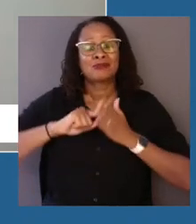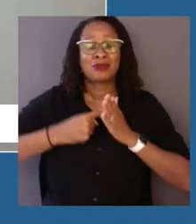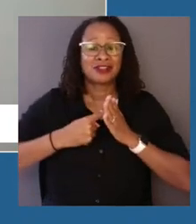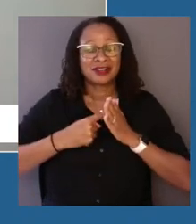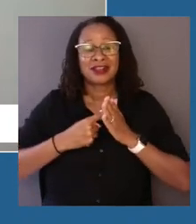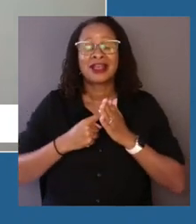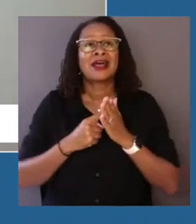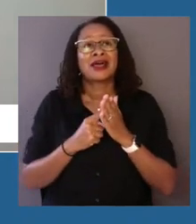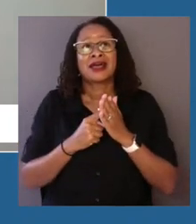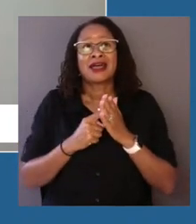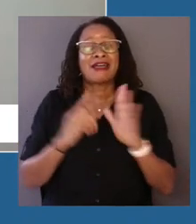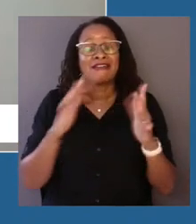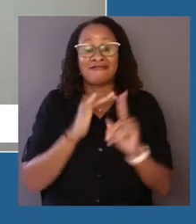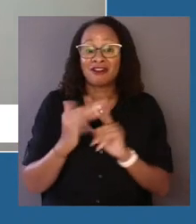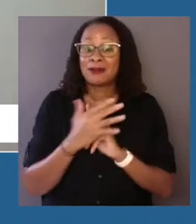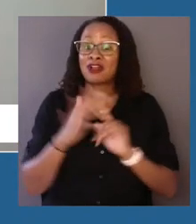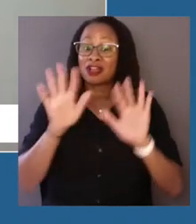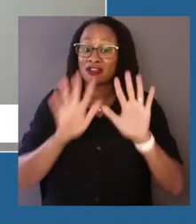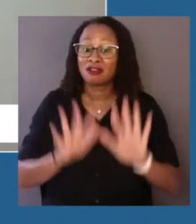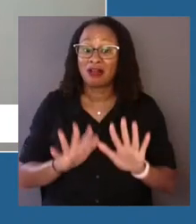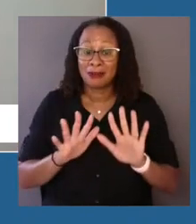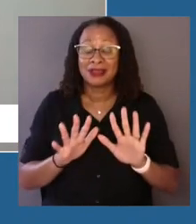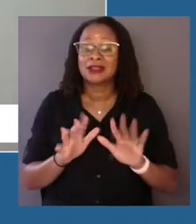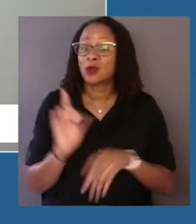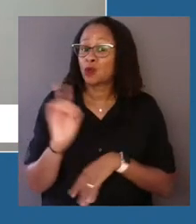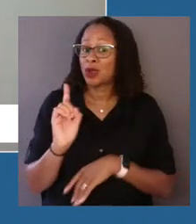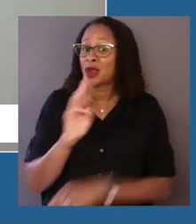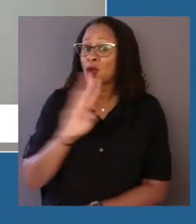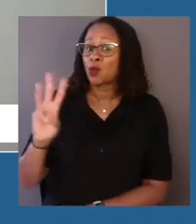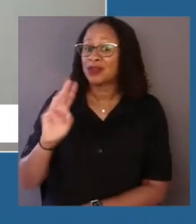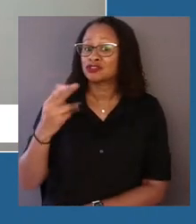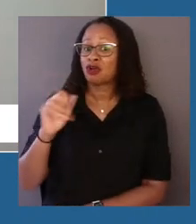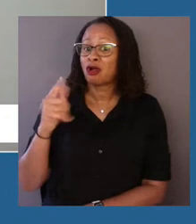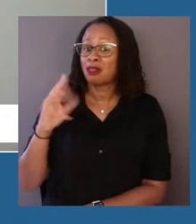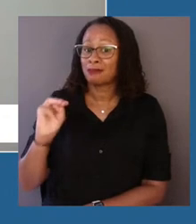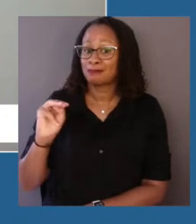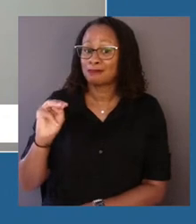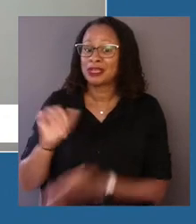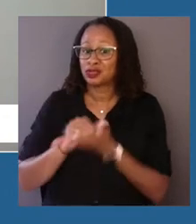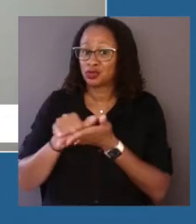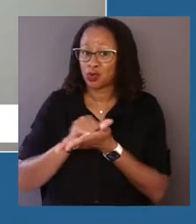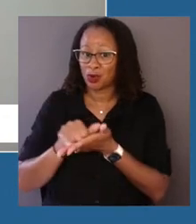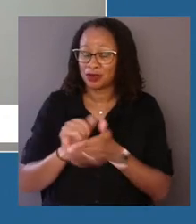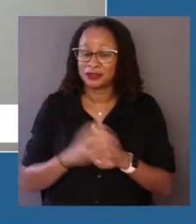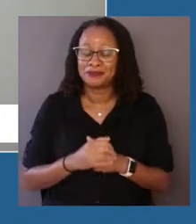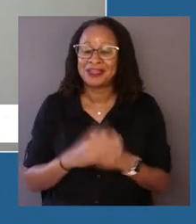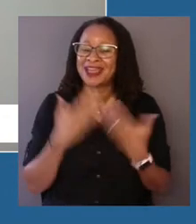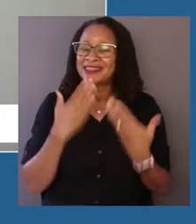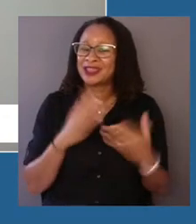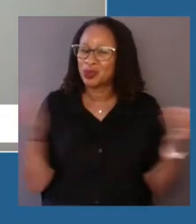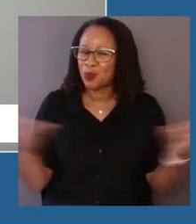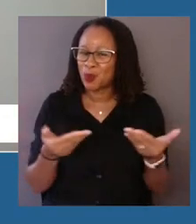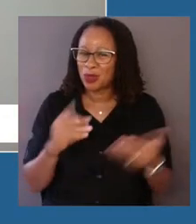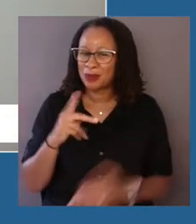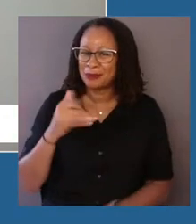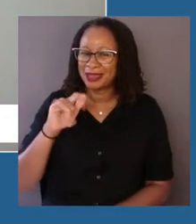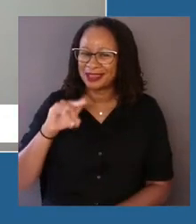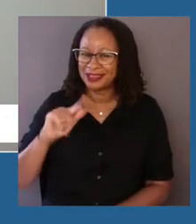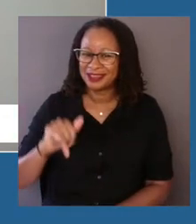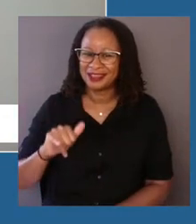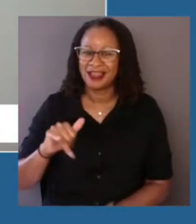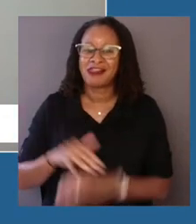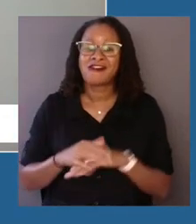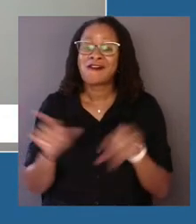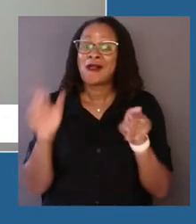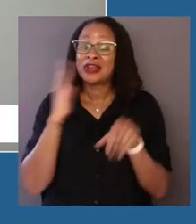justice organization in West Harlem, right here in New York City. Thank you and welcome, Peggy. I know that you're also serving